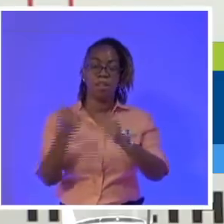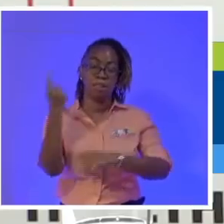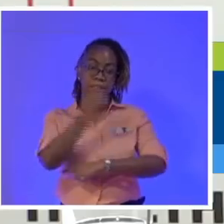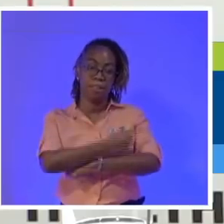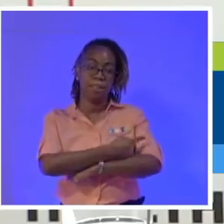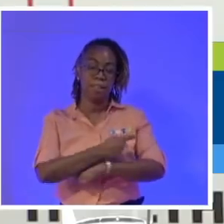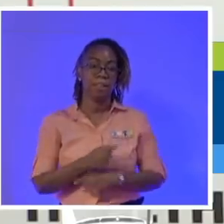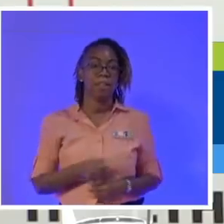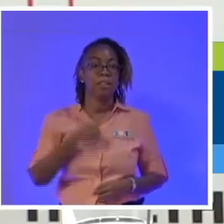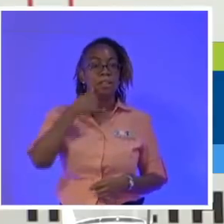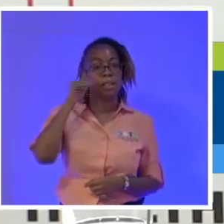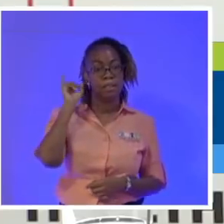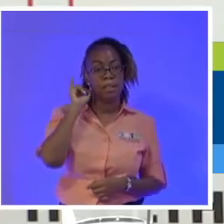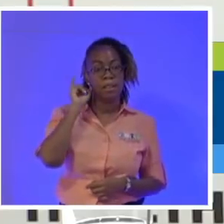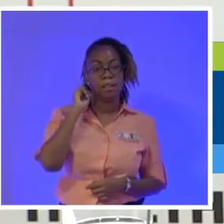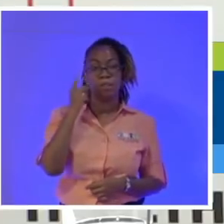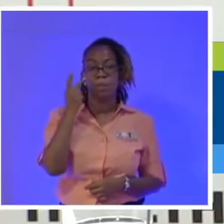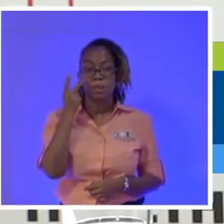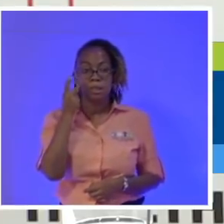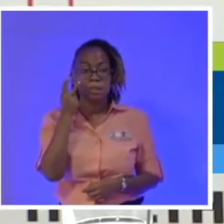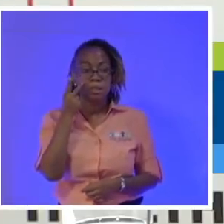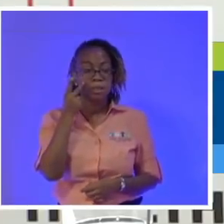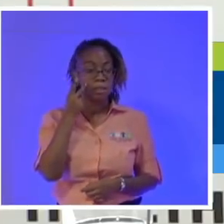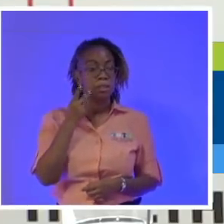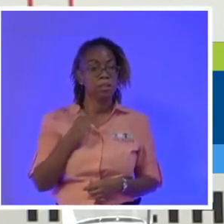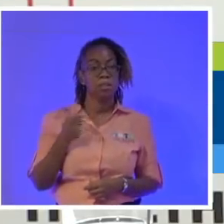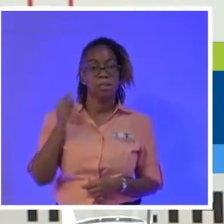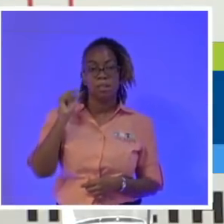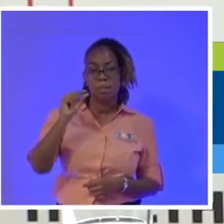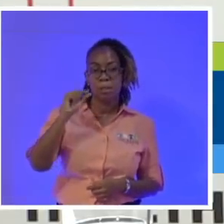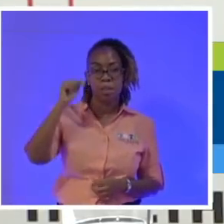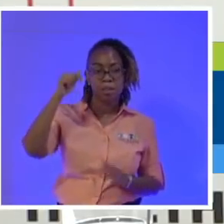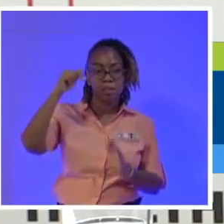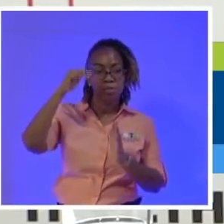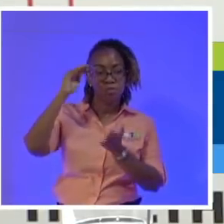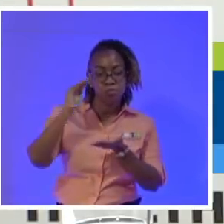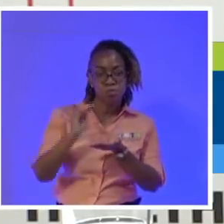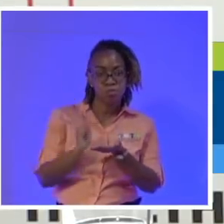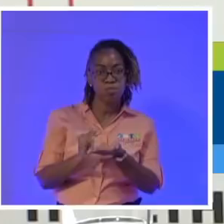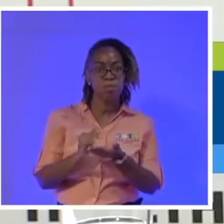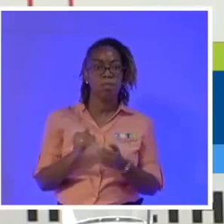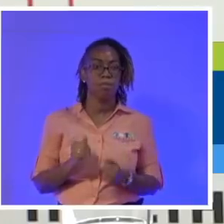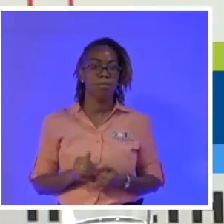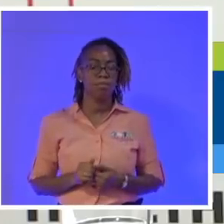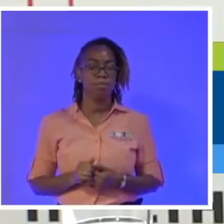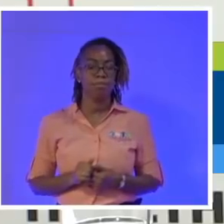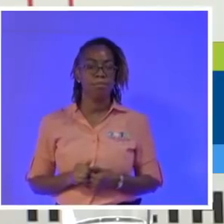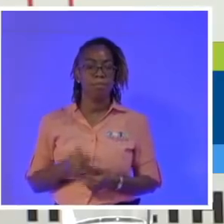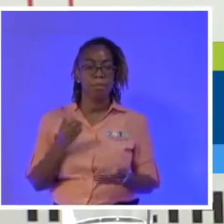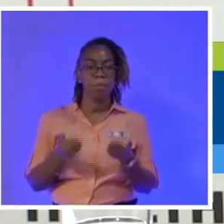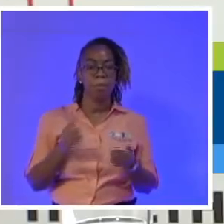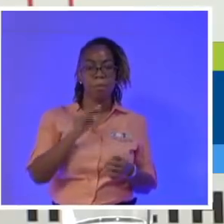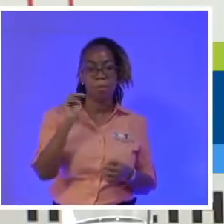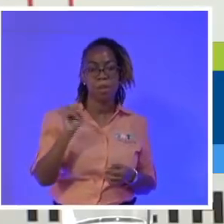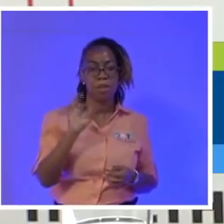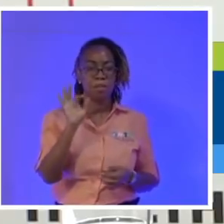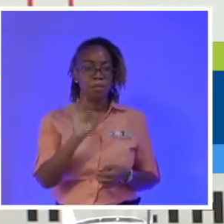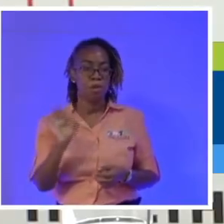Yesterday we did notice a slight dip. We were averaging roughly between a Monday and a Friday of